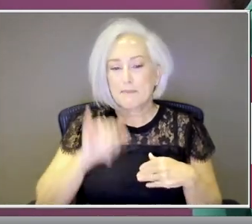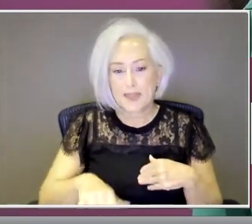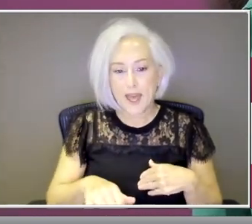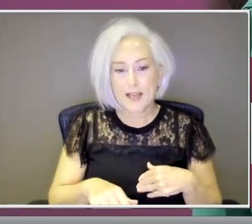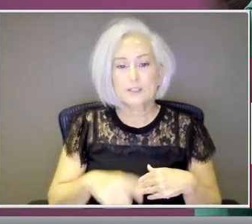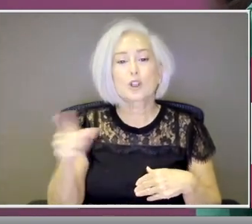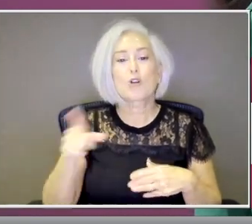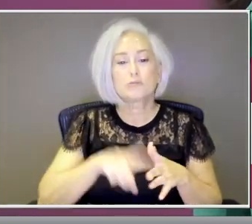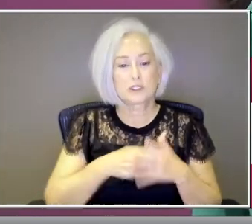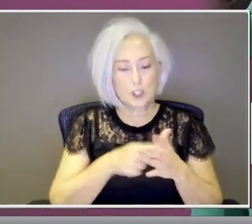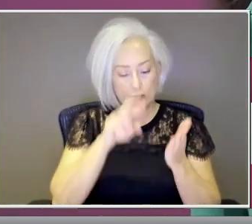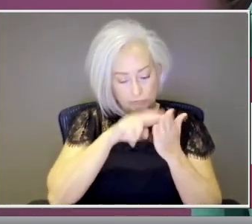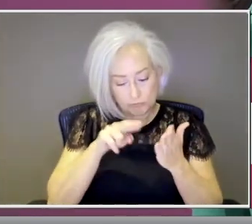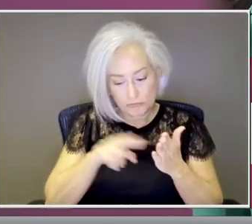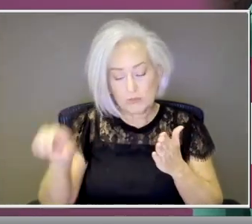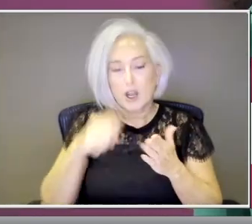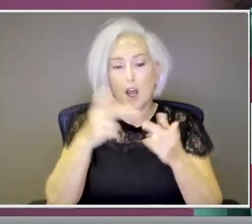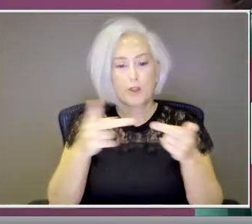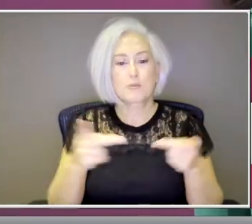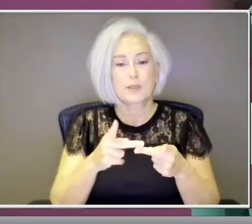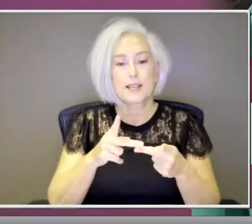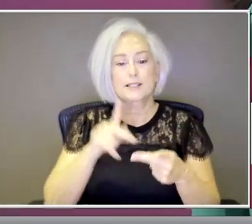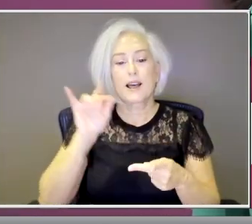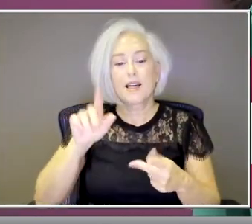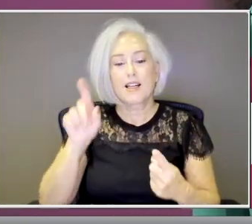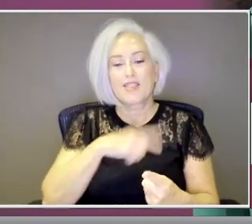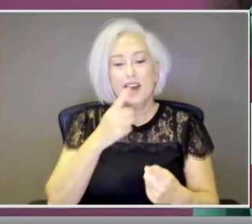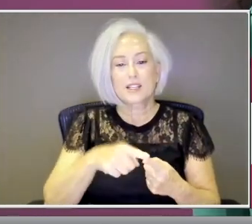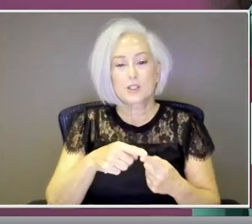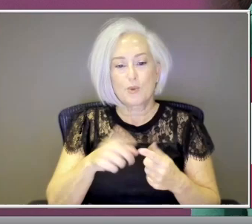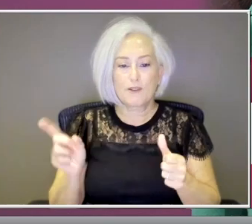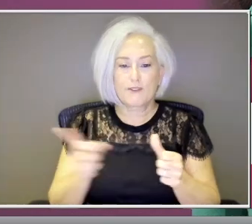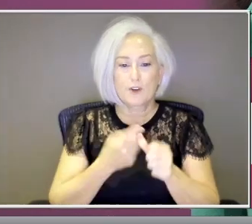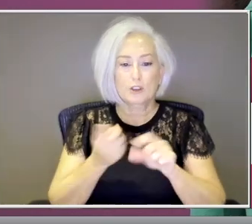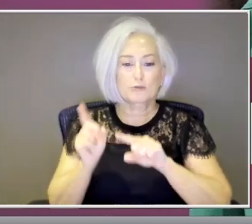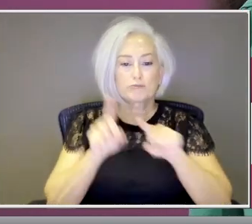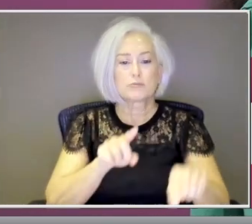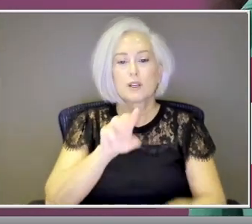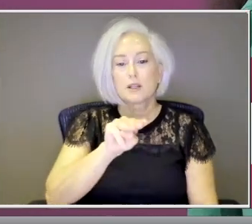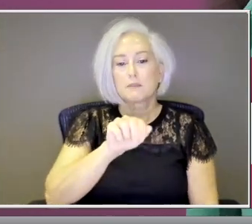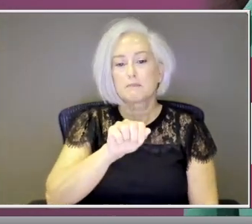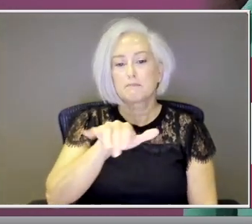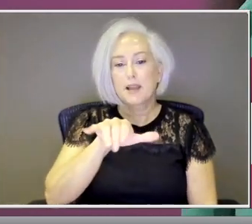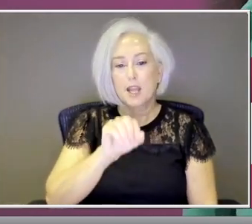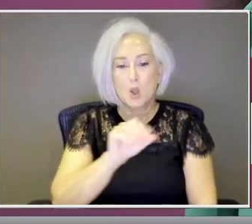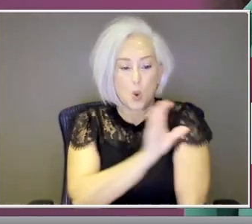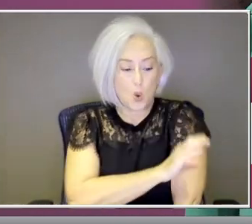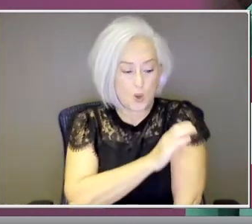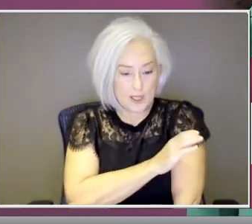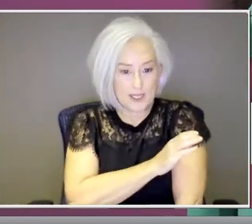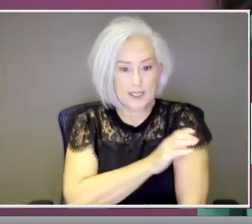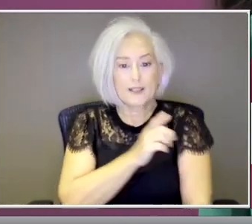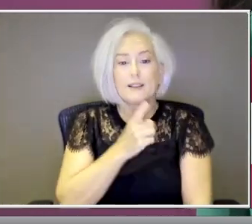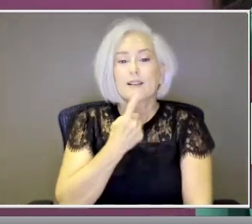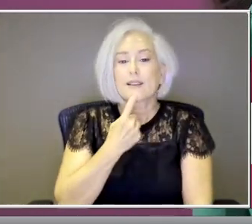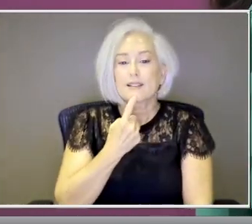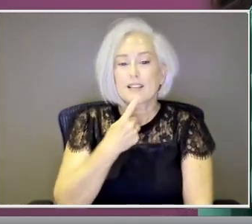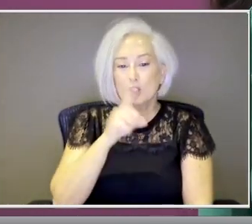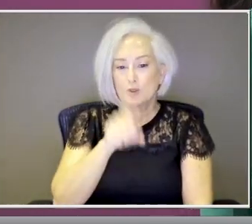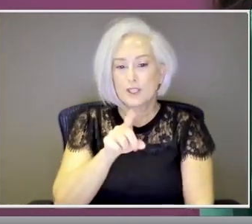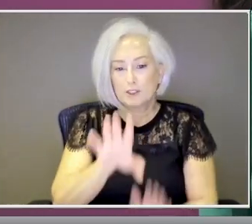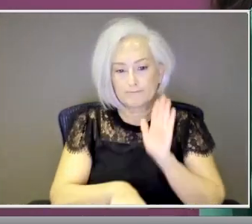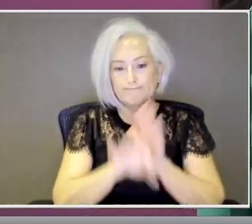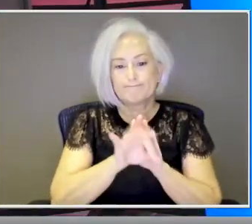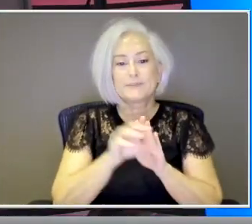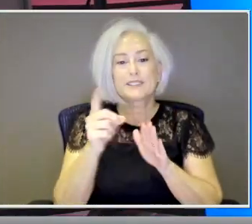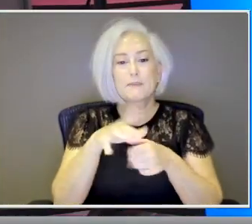and that's when we first went to Mayo Clinic, and the Mayo Clinic said, "You need somewhere local, you need to go to KU. You need